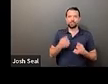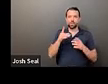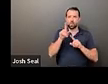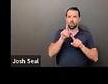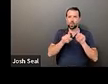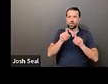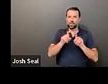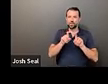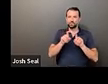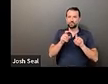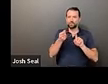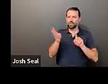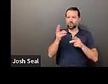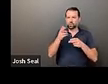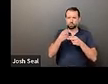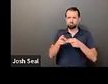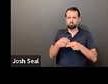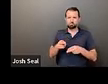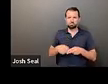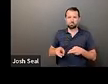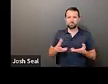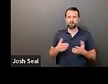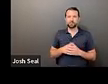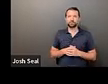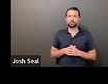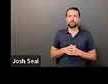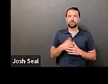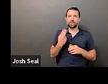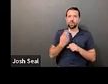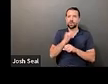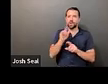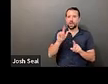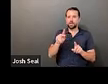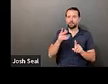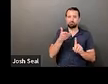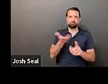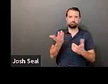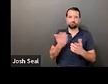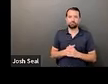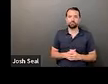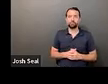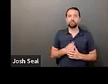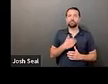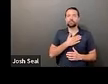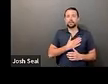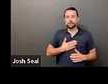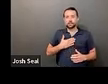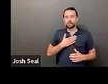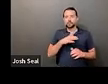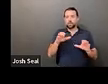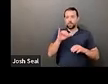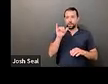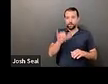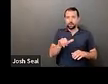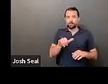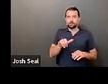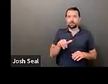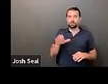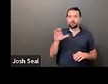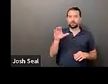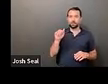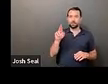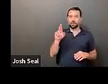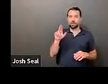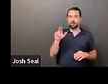take you very long. Or you can go directly to that link. So please do that. And then Carly, can you be more specific